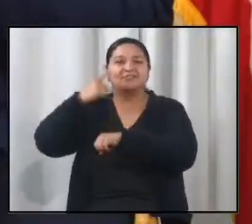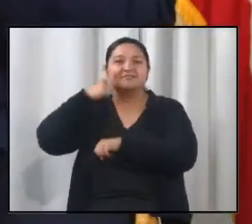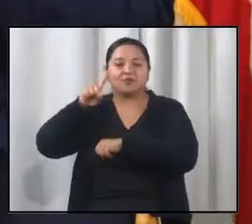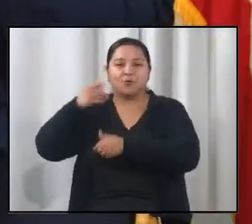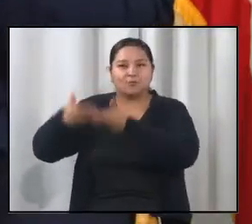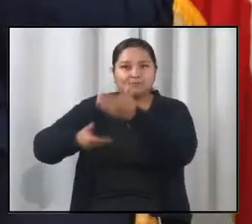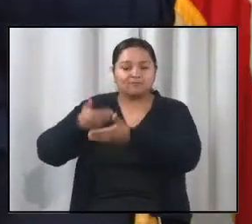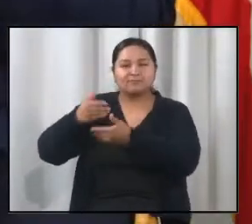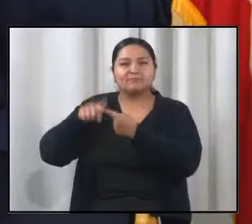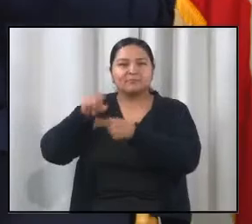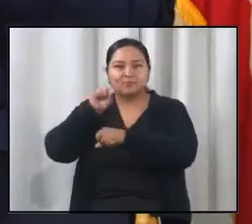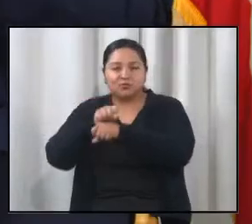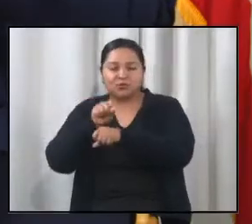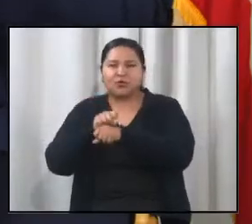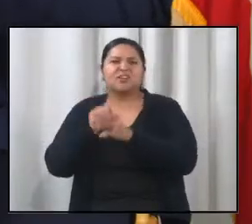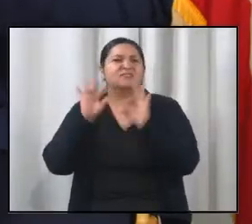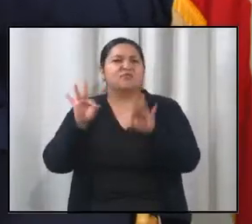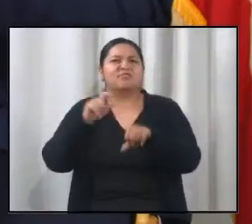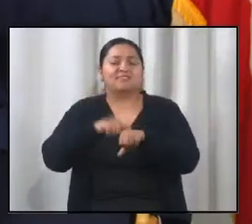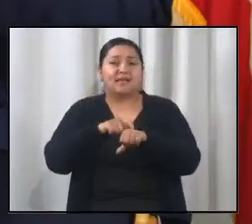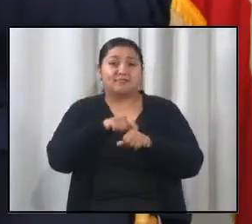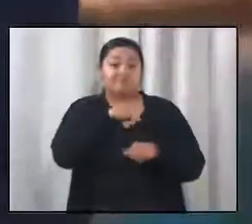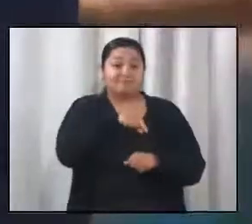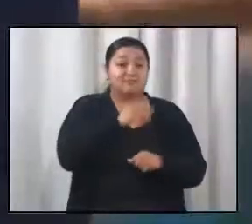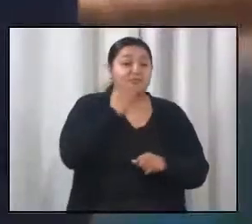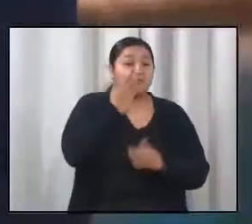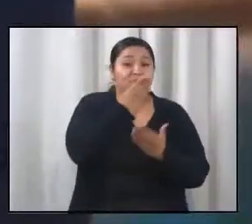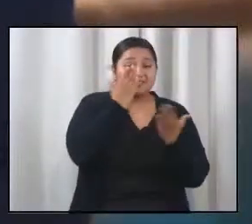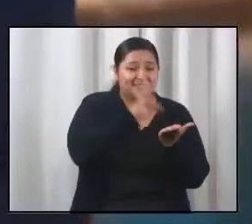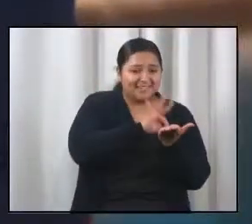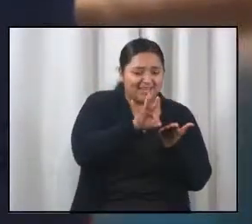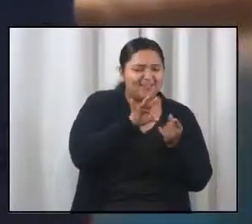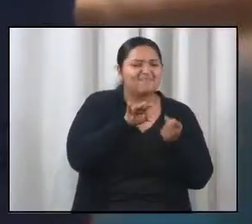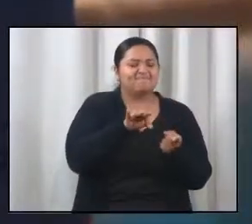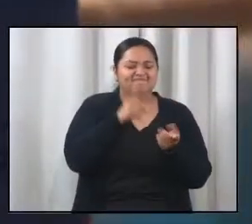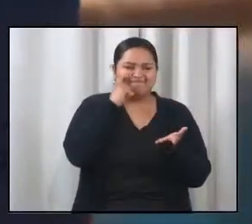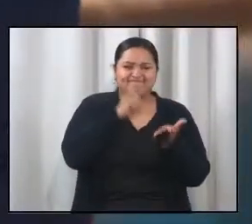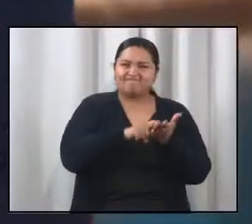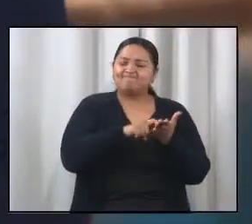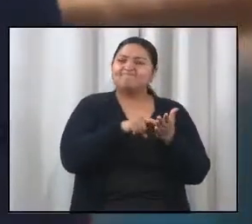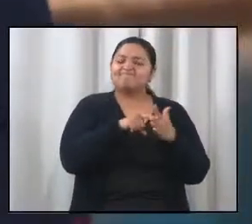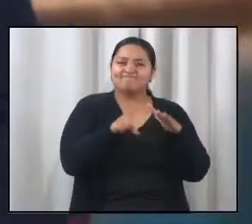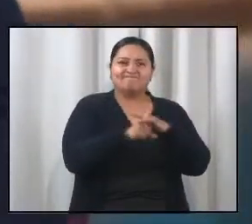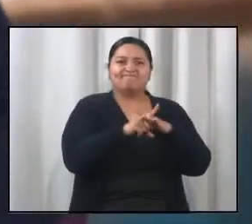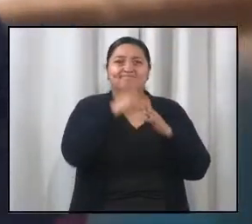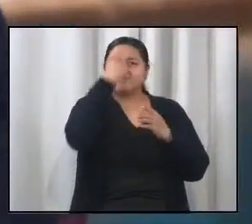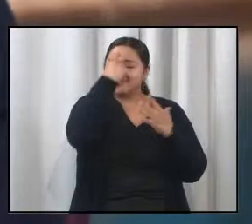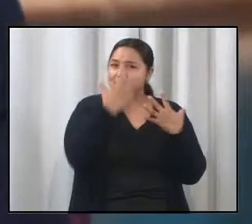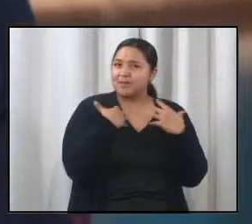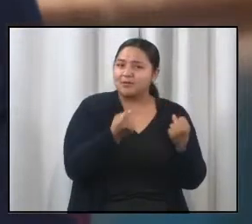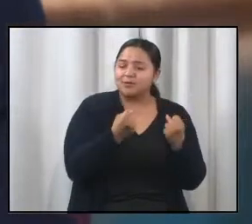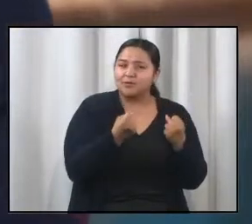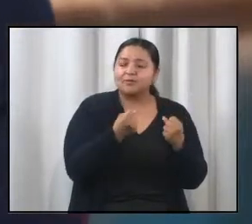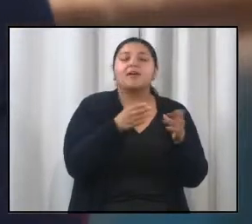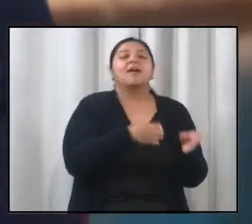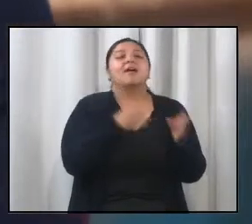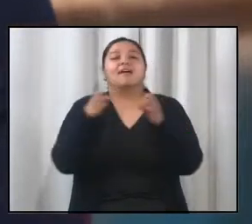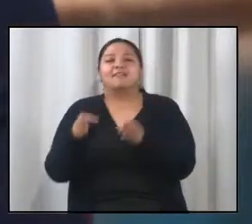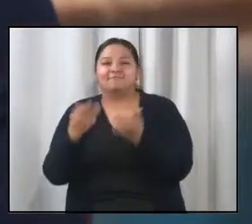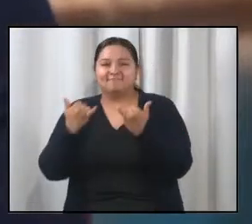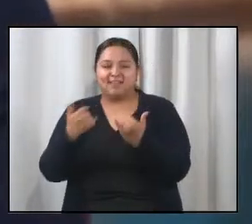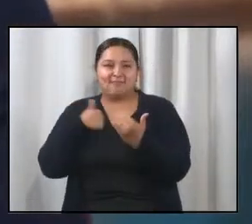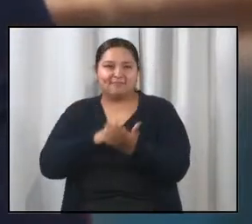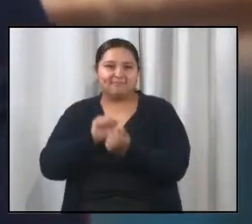coming the week after the homeless count tells us that we need a more robust local infrastructure for homelessness. So I